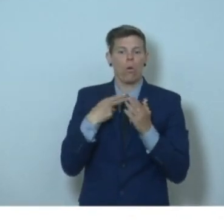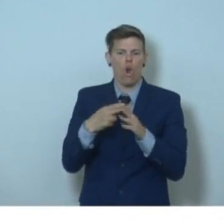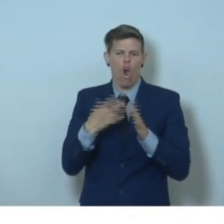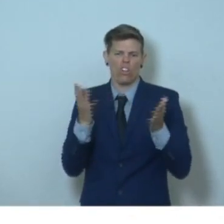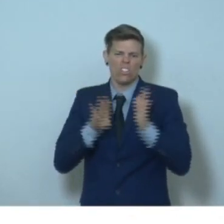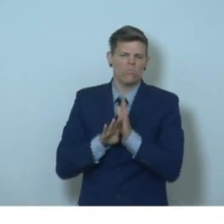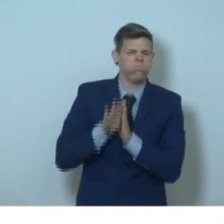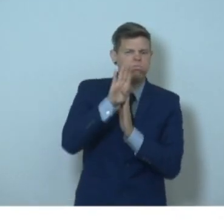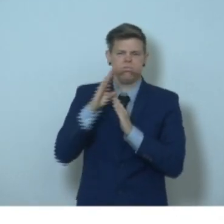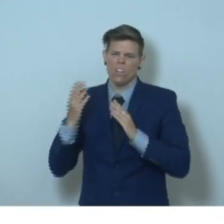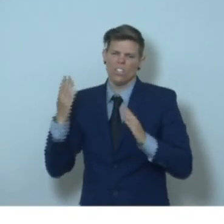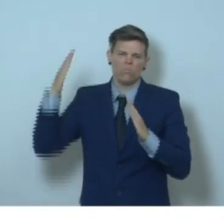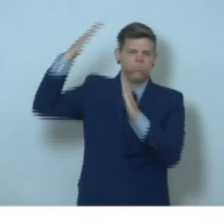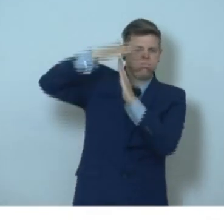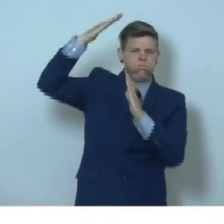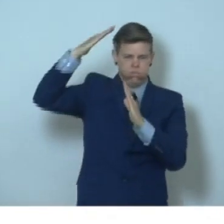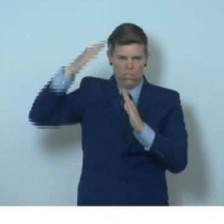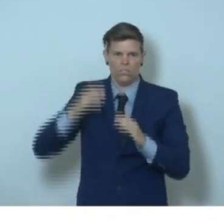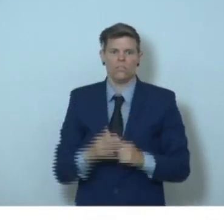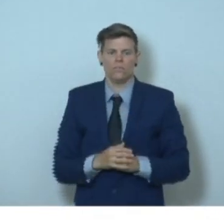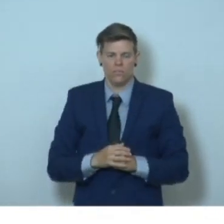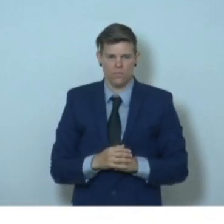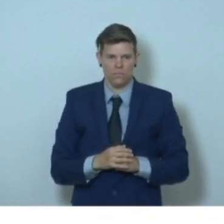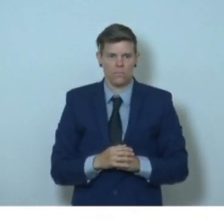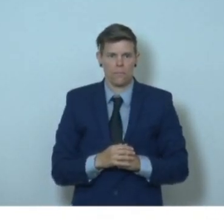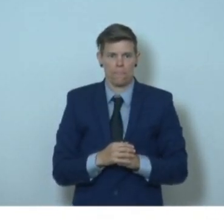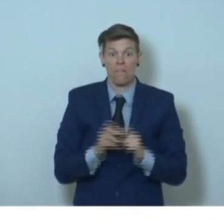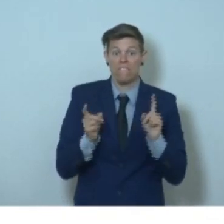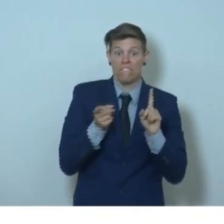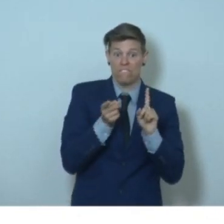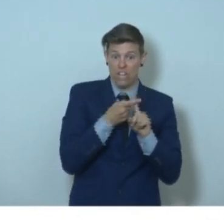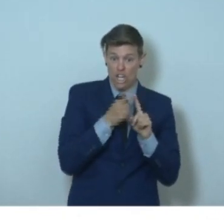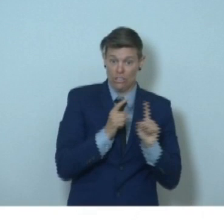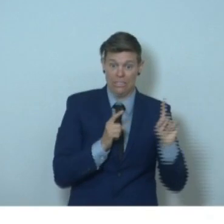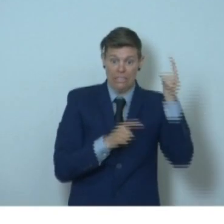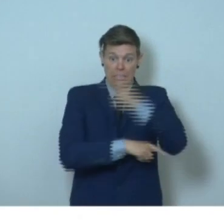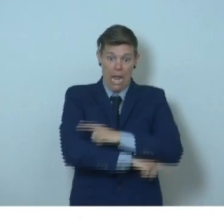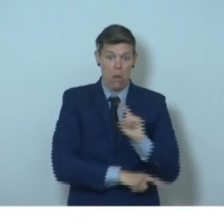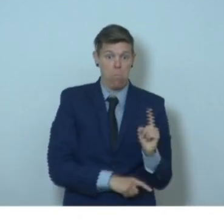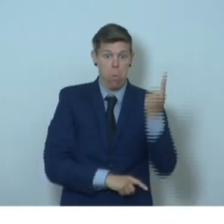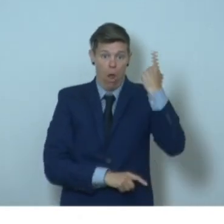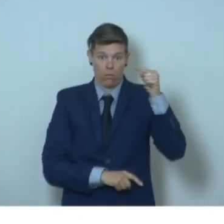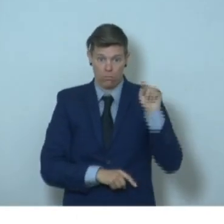cases from our very first case on May 11th all the way up to about March